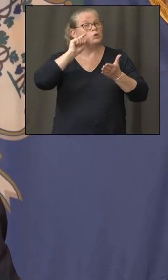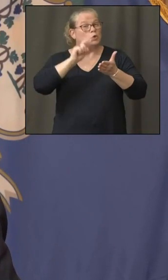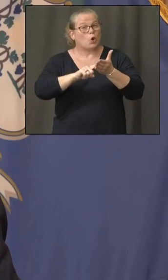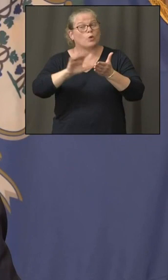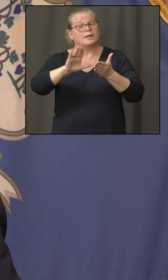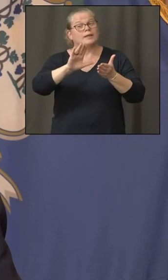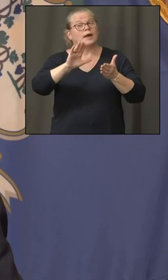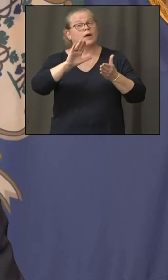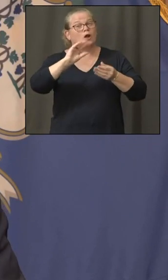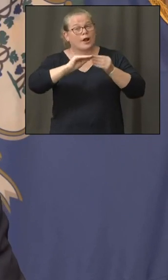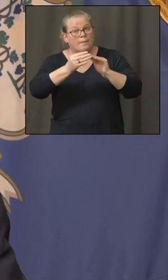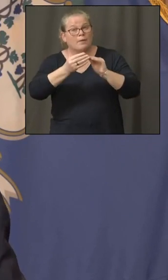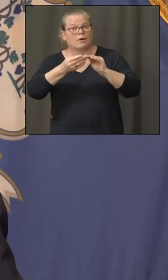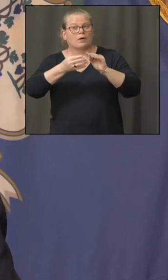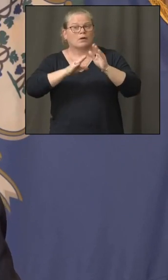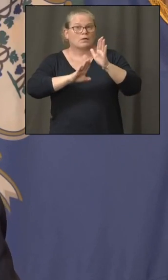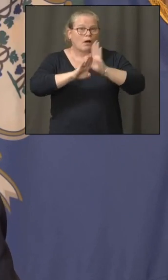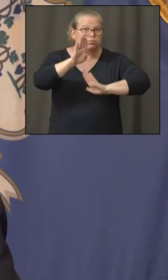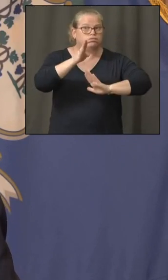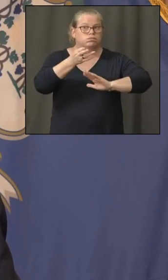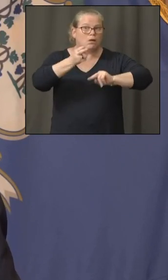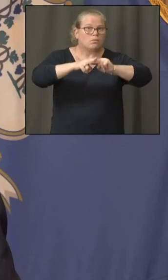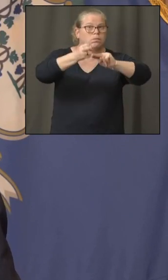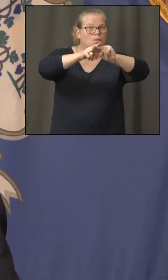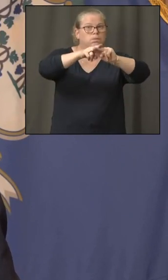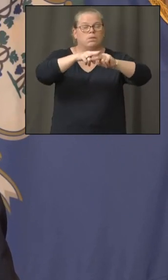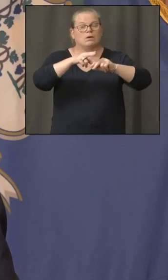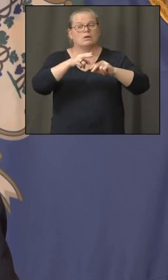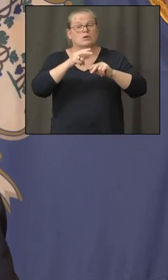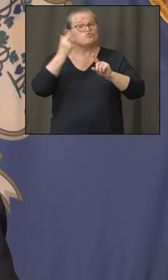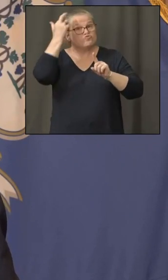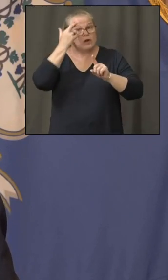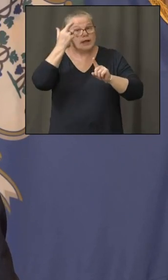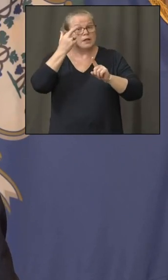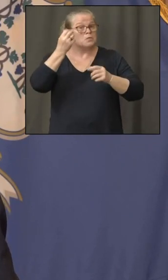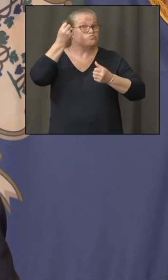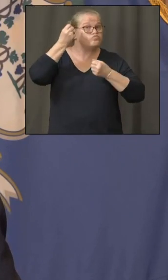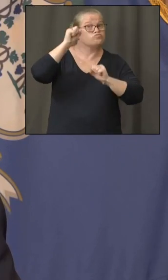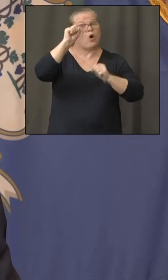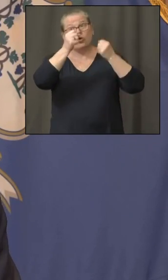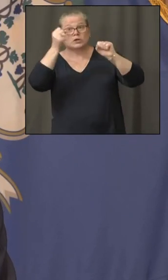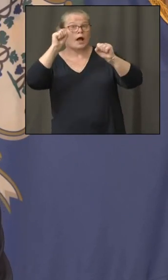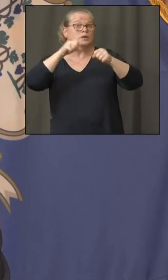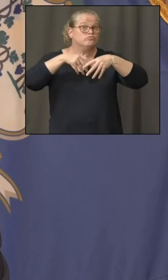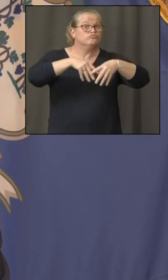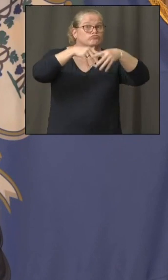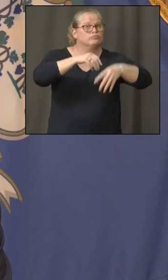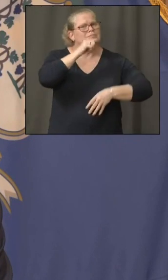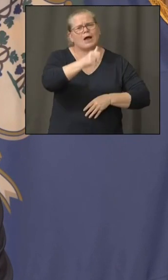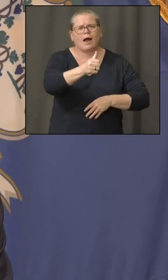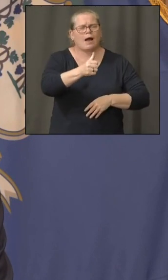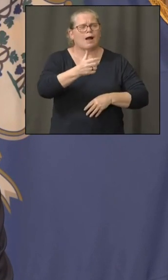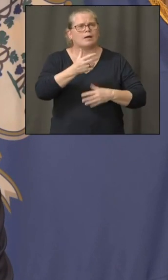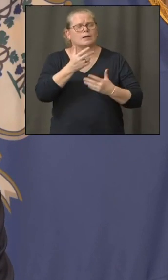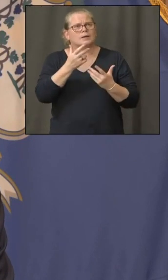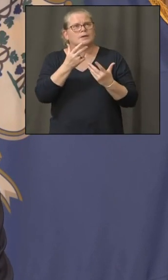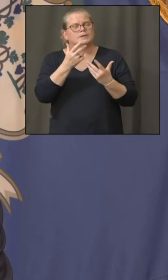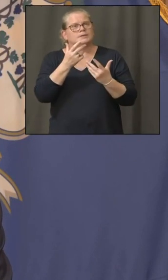to, the protests, for example. I think what we're finding